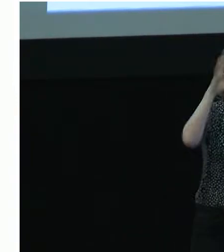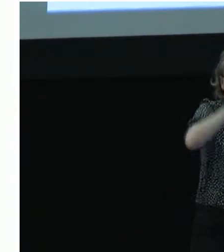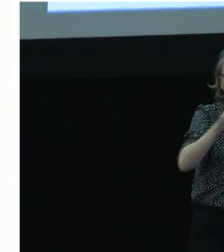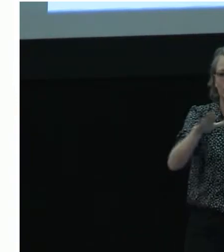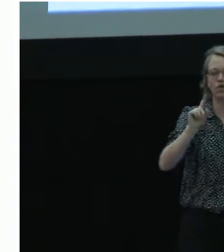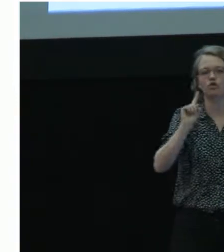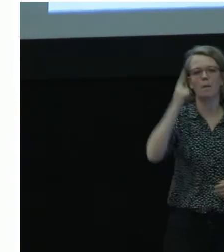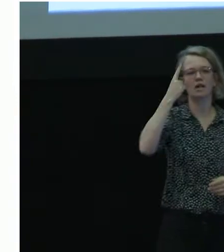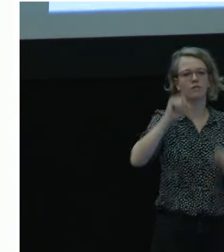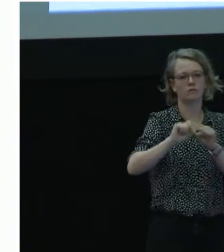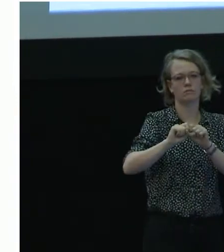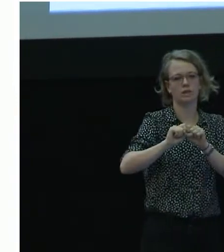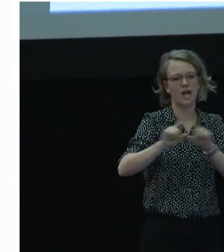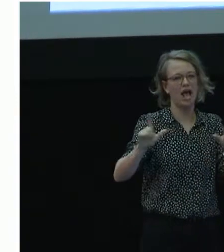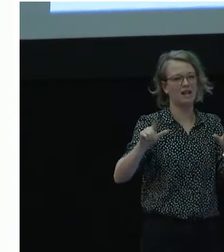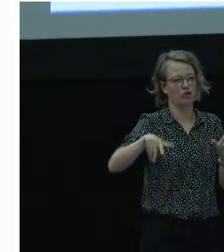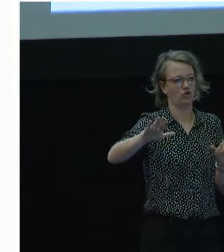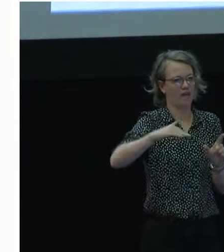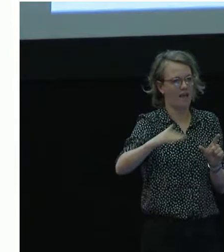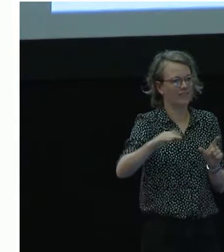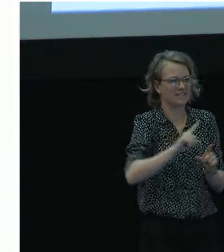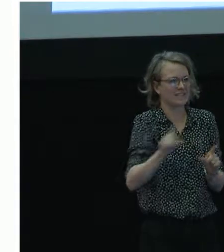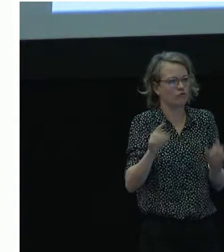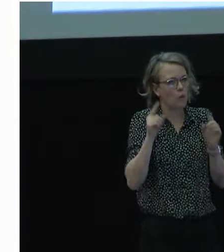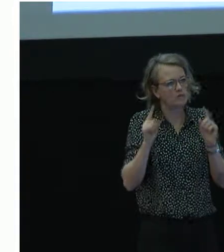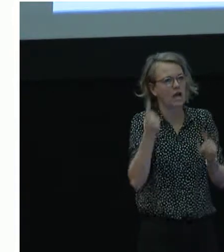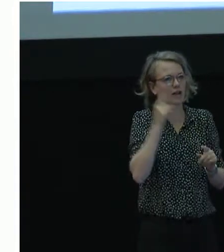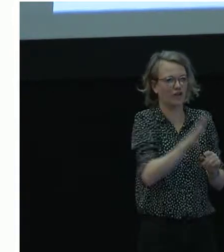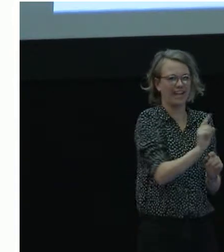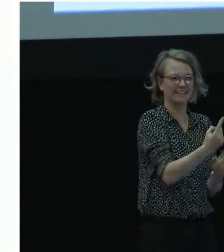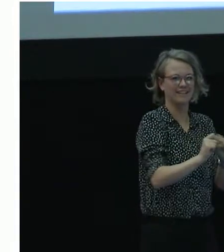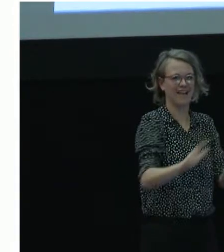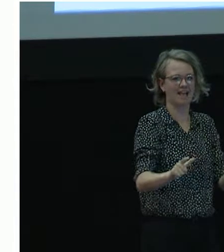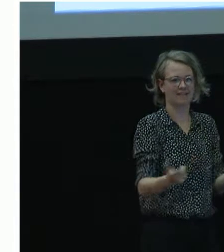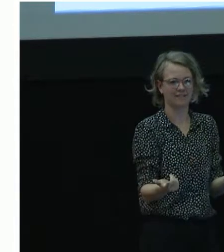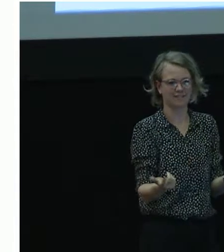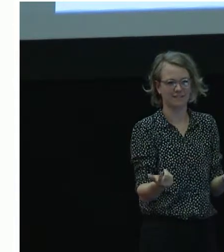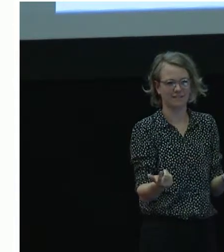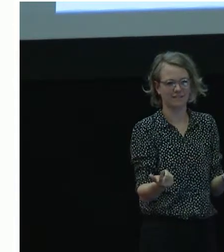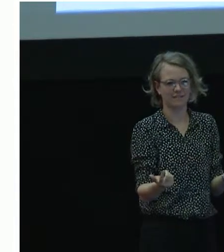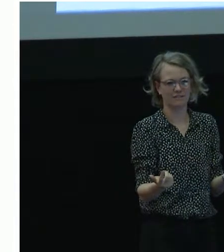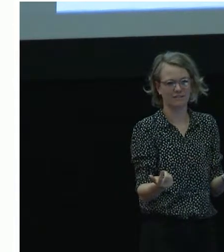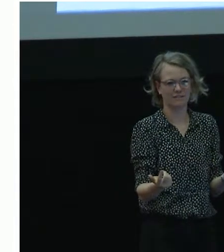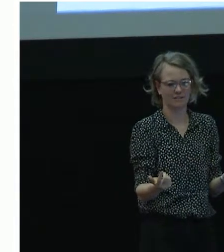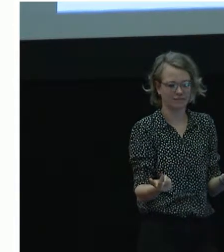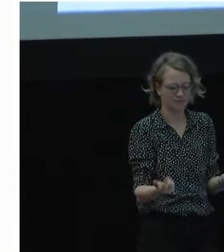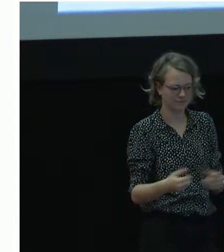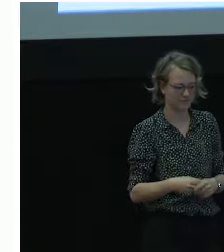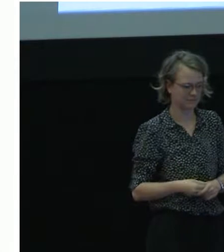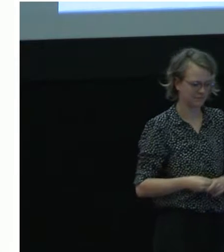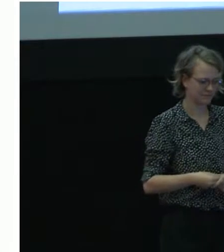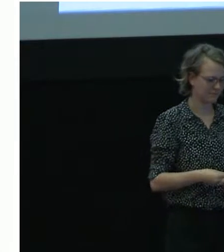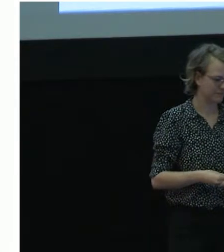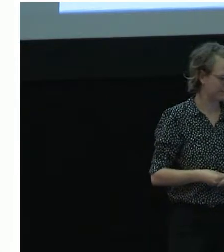look at them from a cultural and linguistic perspective. So the dominant language in their